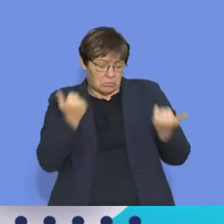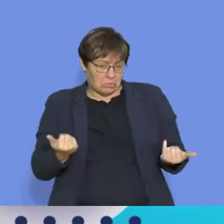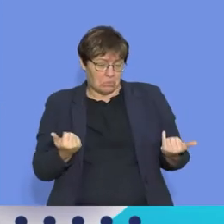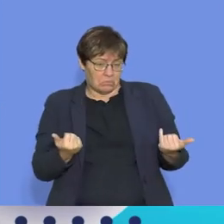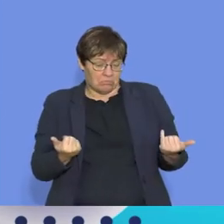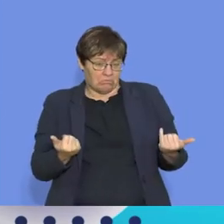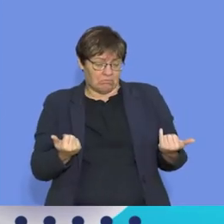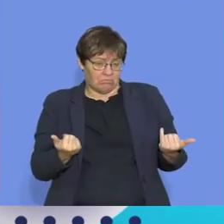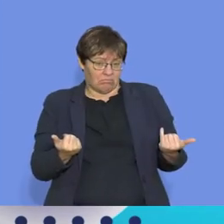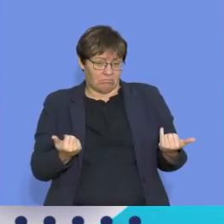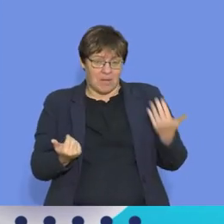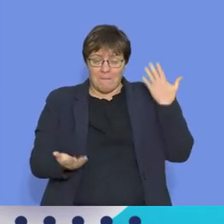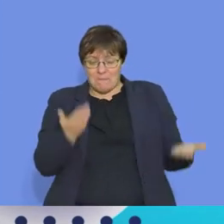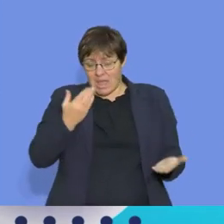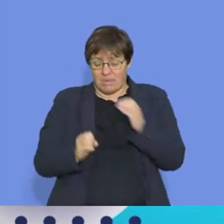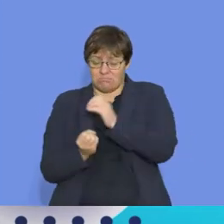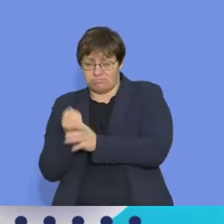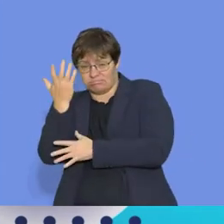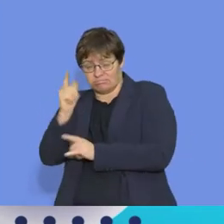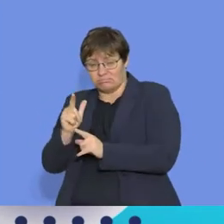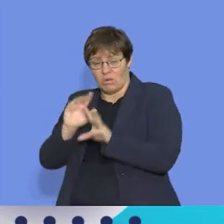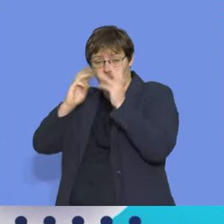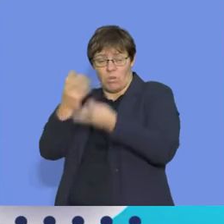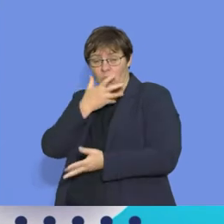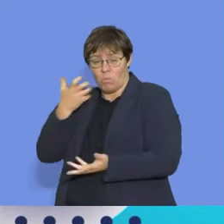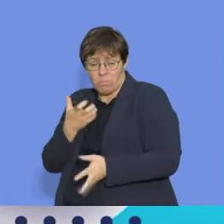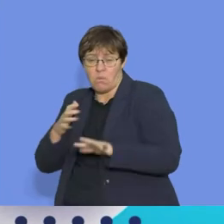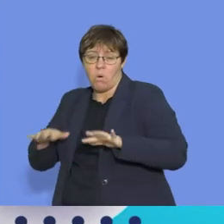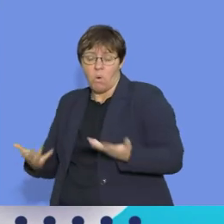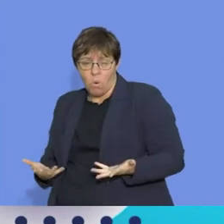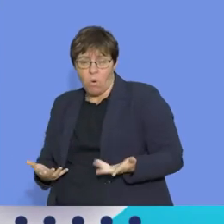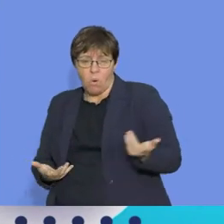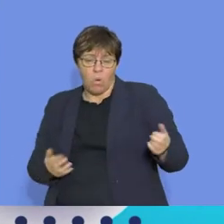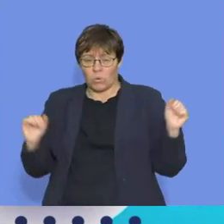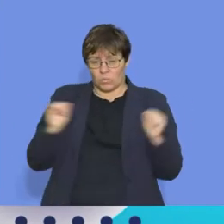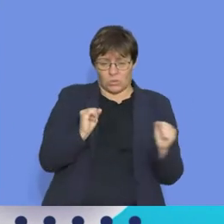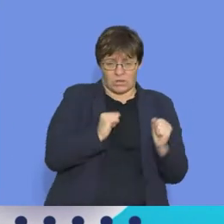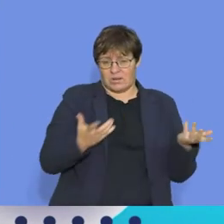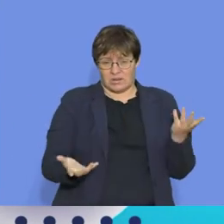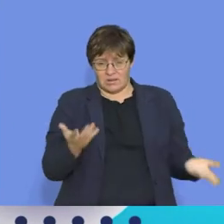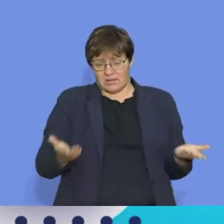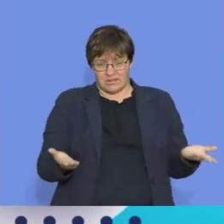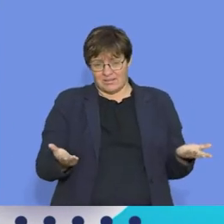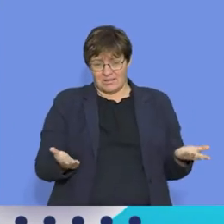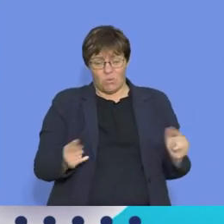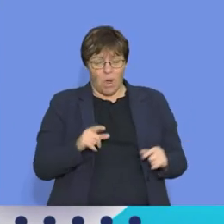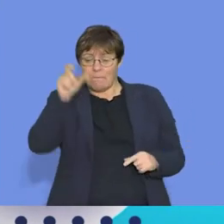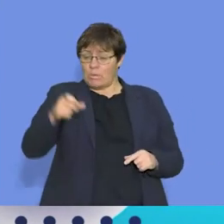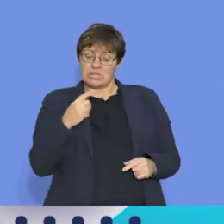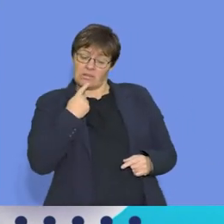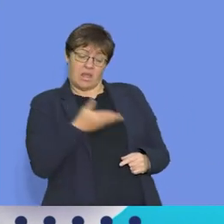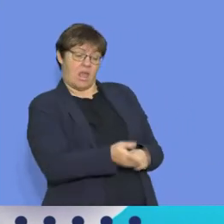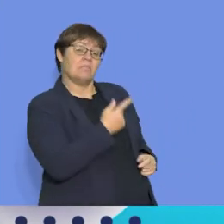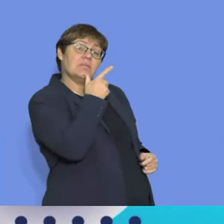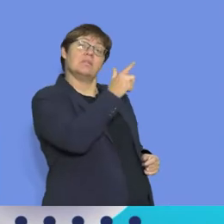We don't know. Could be volcanoes caused global warming or global cooling. Remember, there was nobody around